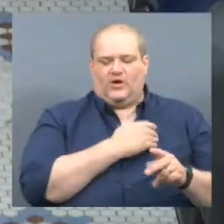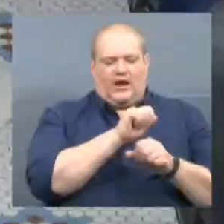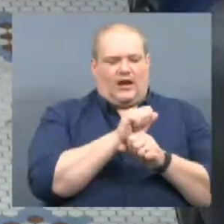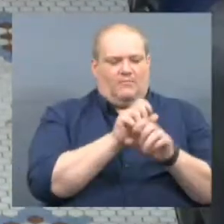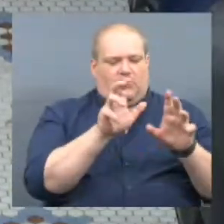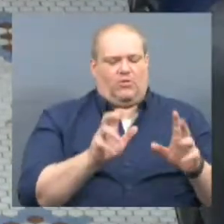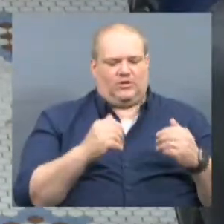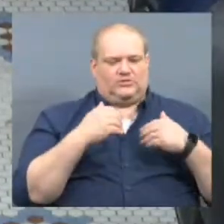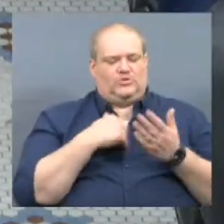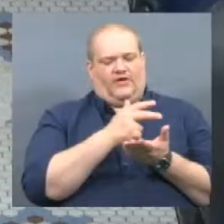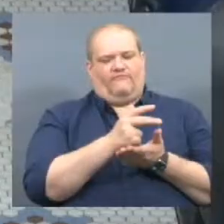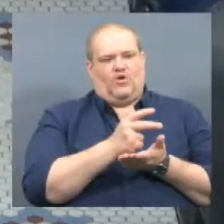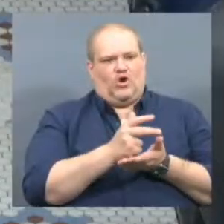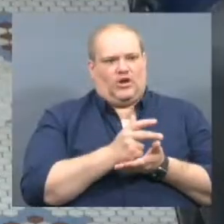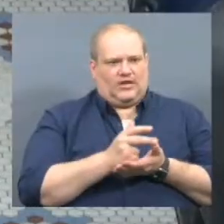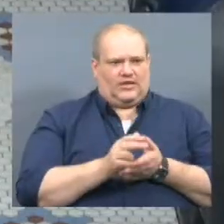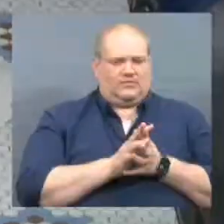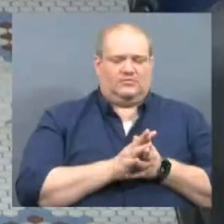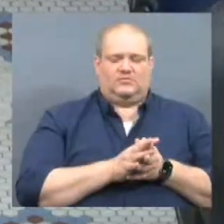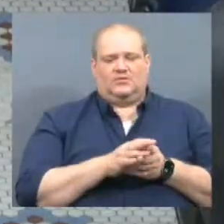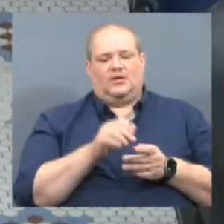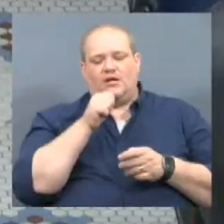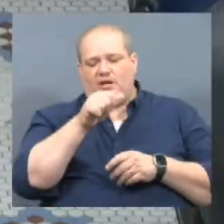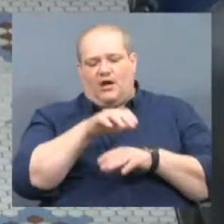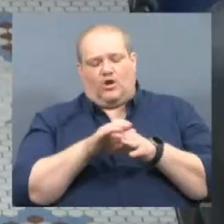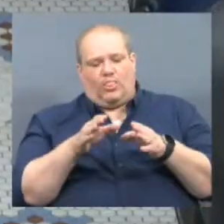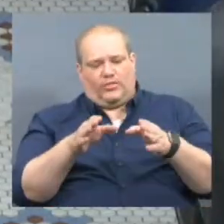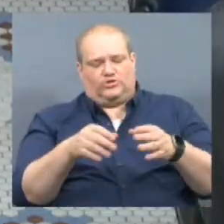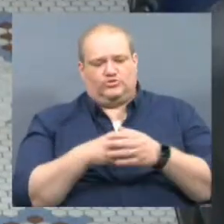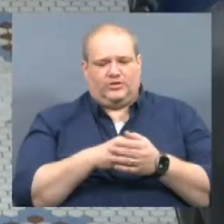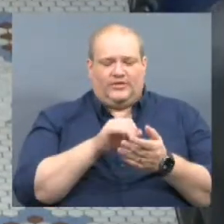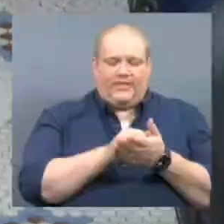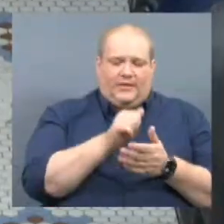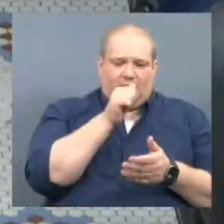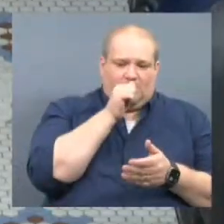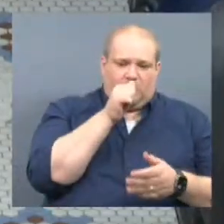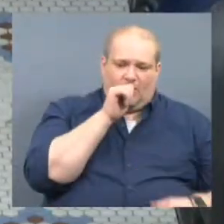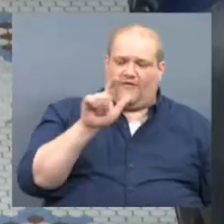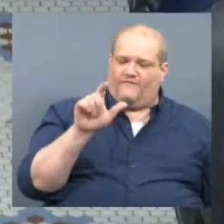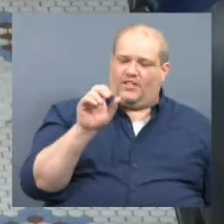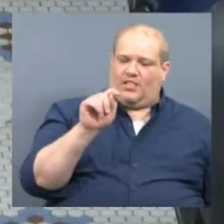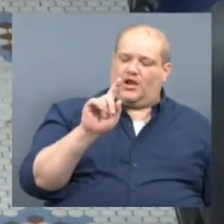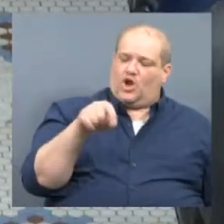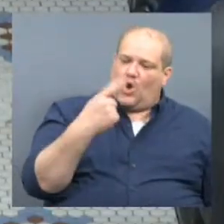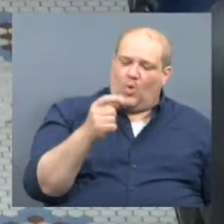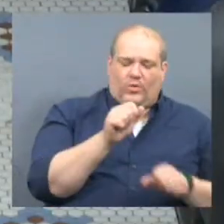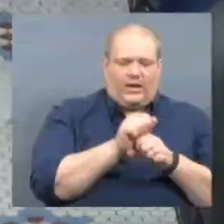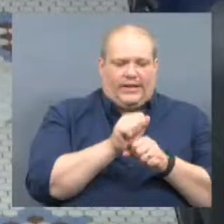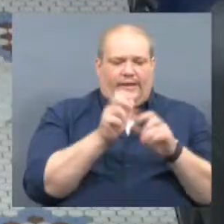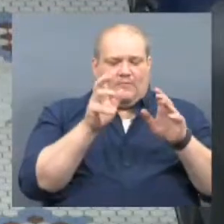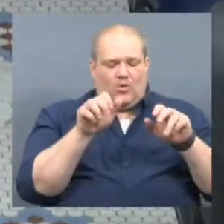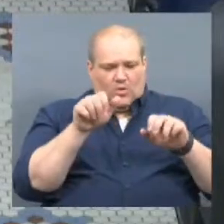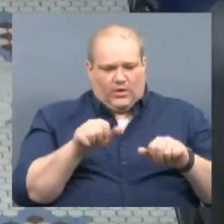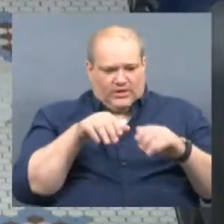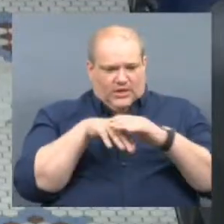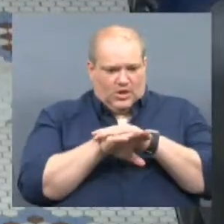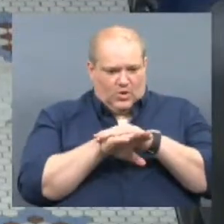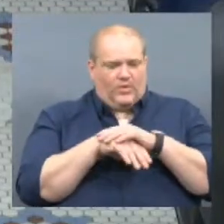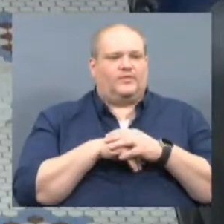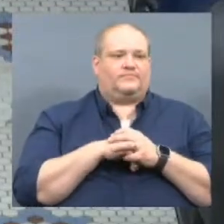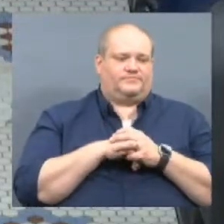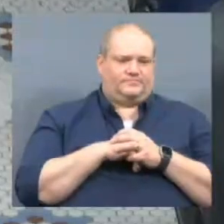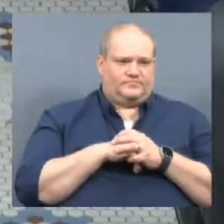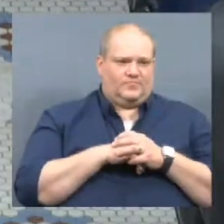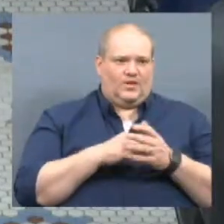employees to have parking off of the street, get them in there, and it is a private lot, so only employees get to go in there, okay?